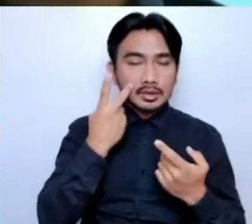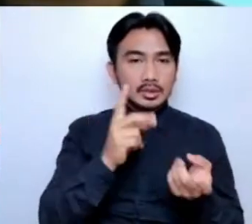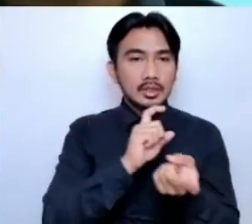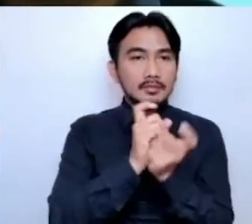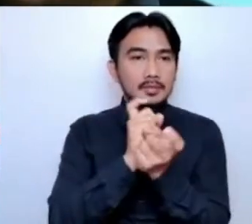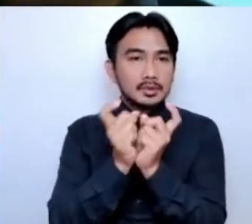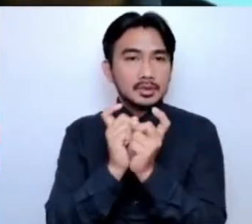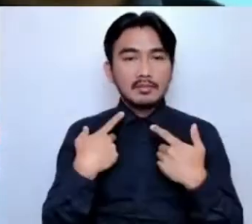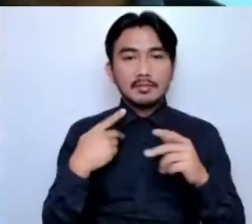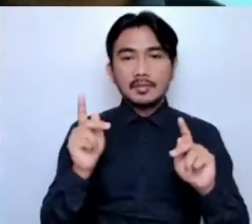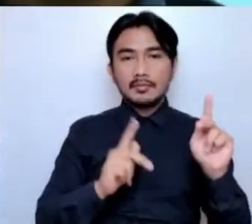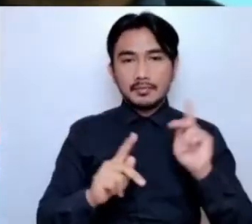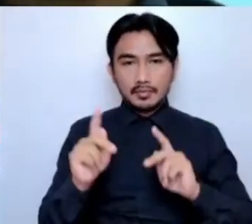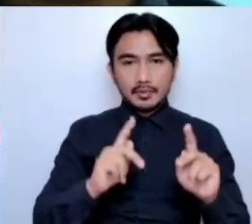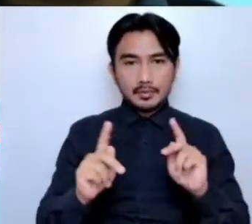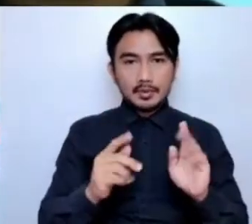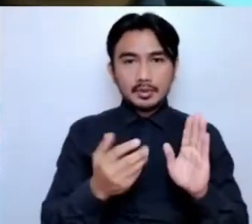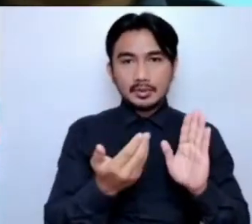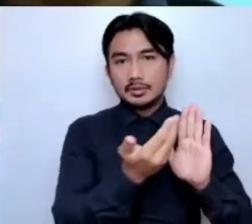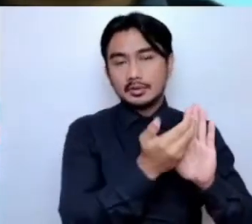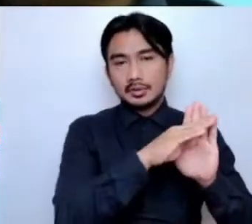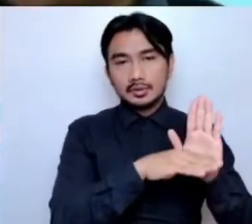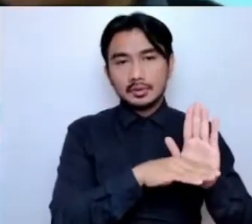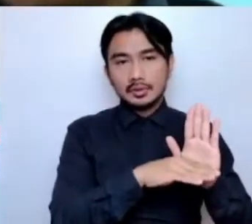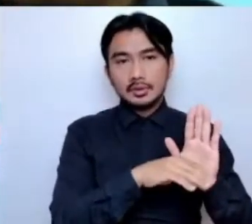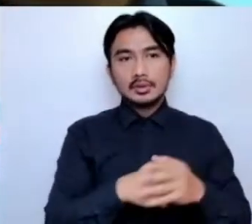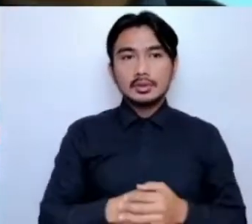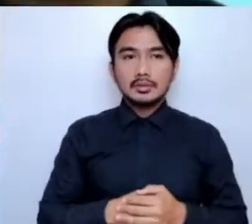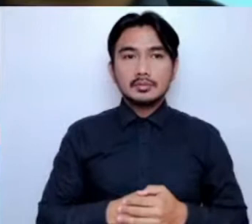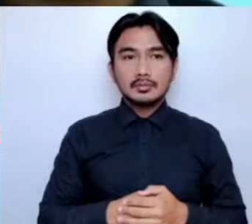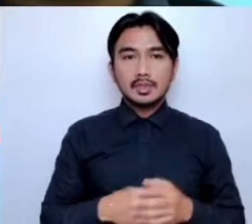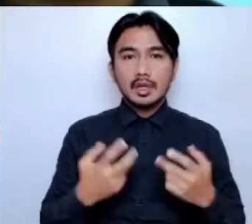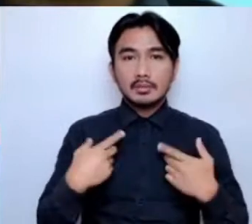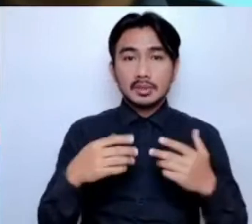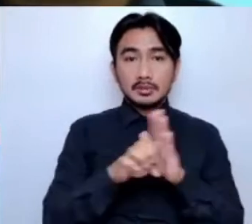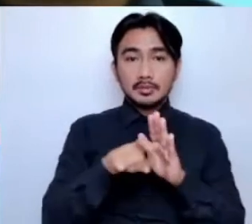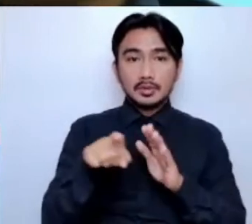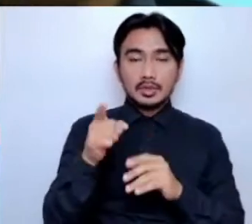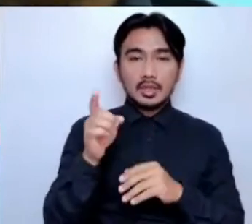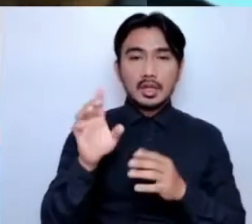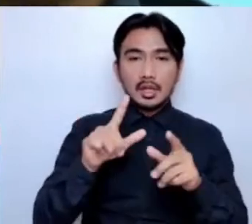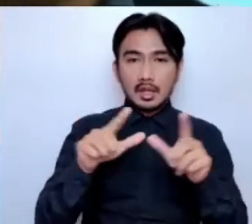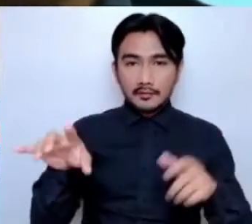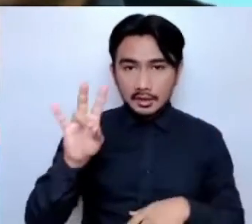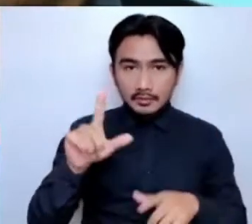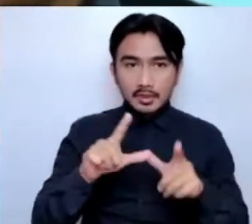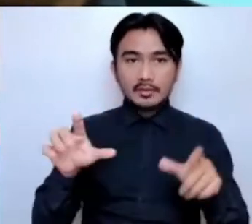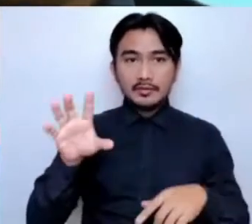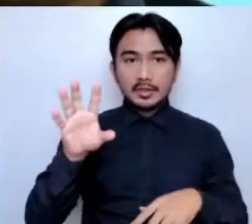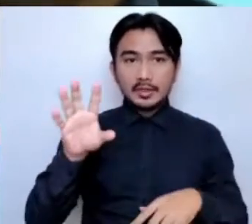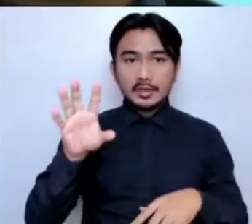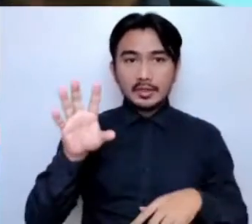indicators. Earlier, an outstanding practice is level 7, followed by level 6, 5, 4, and